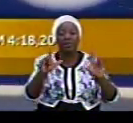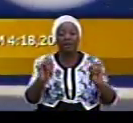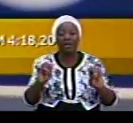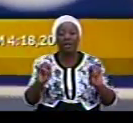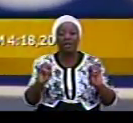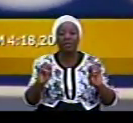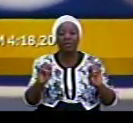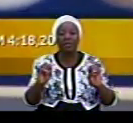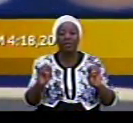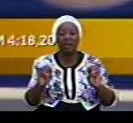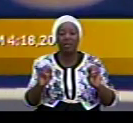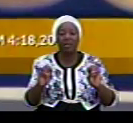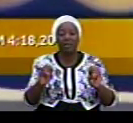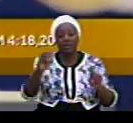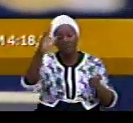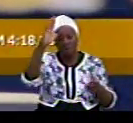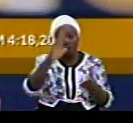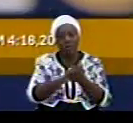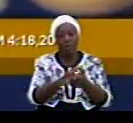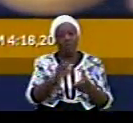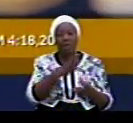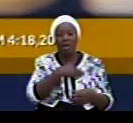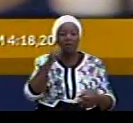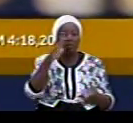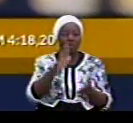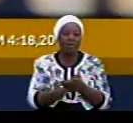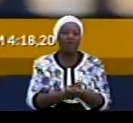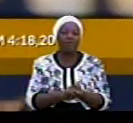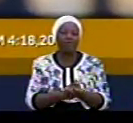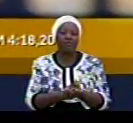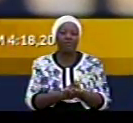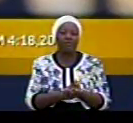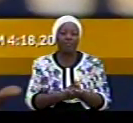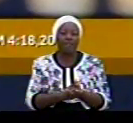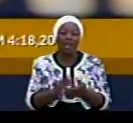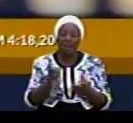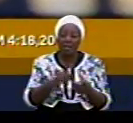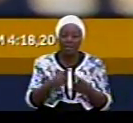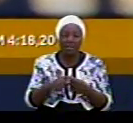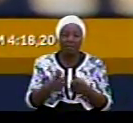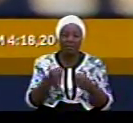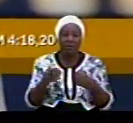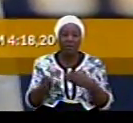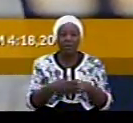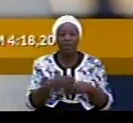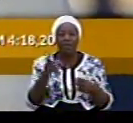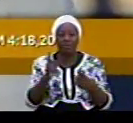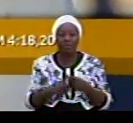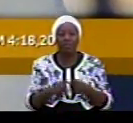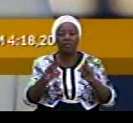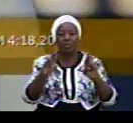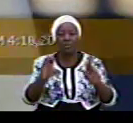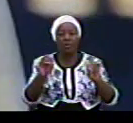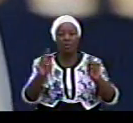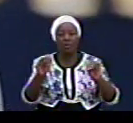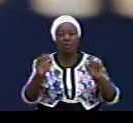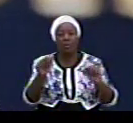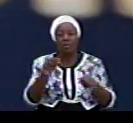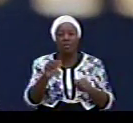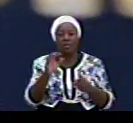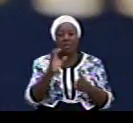back to Abraham again. He tells us in chapter 4, verse 18 of Romans, who against